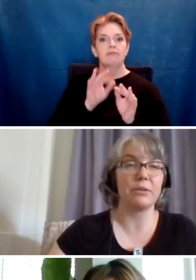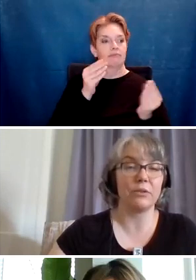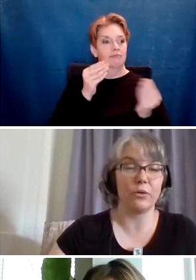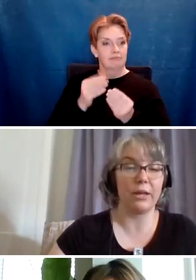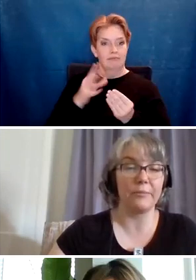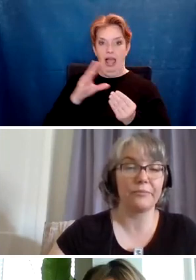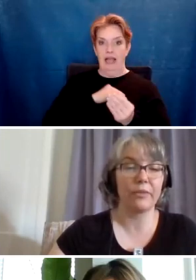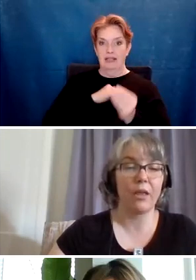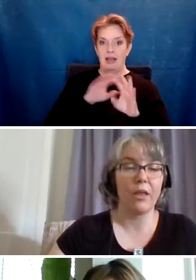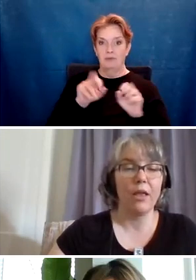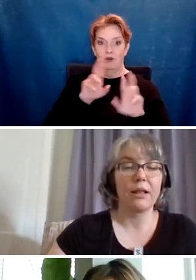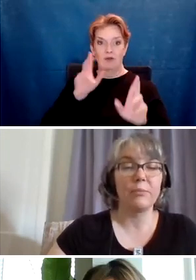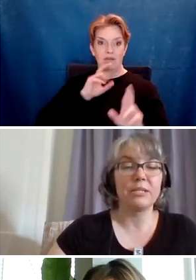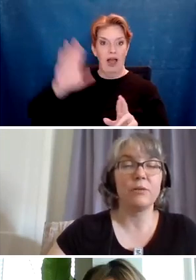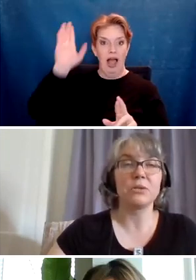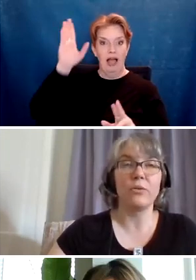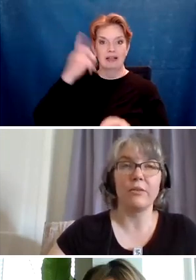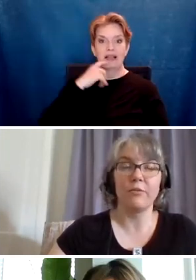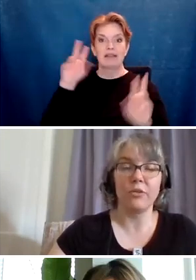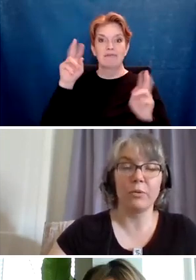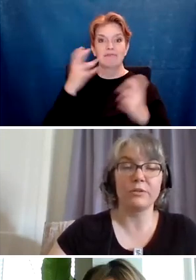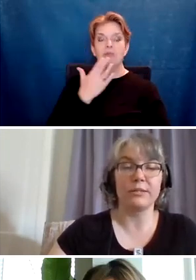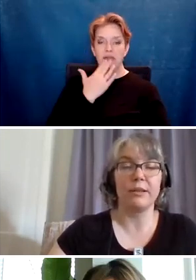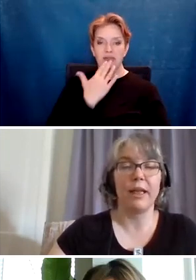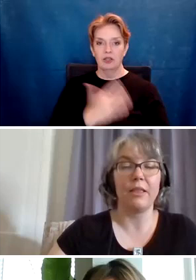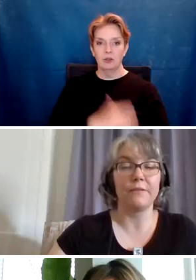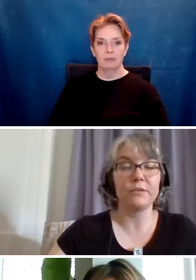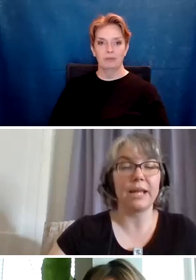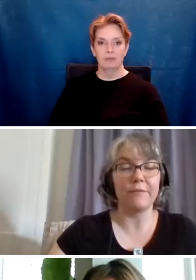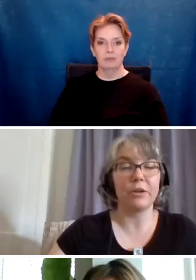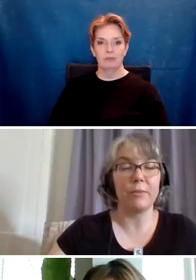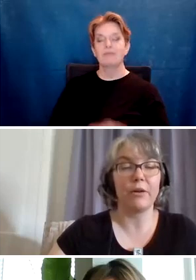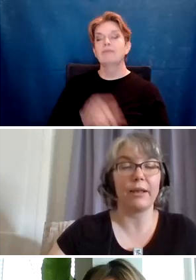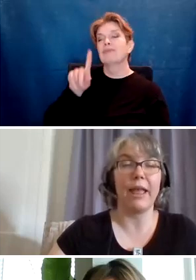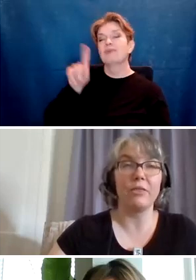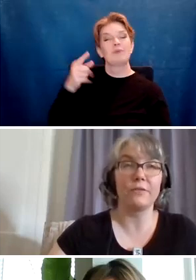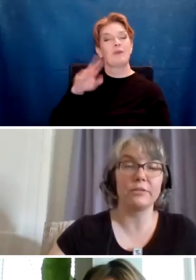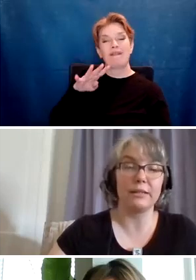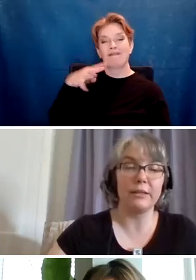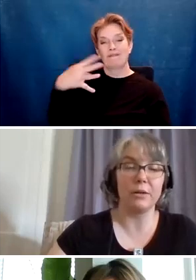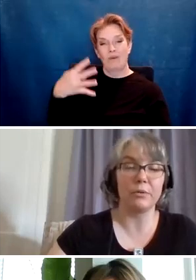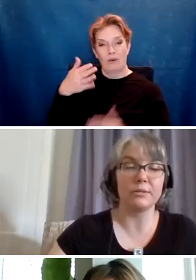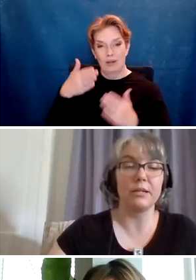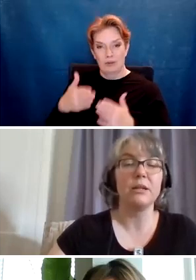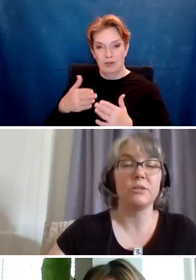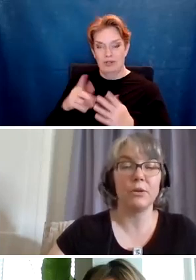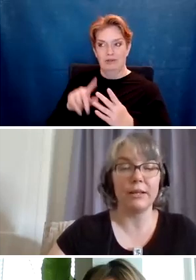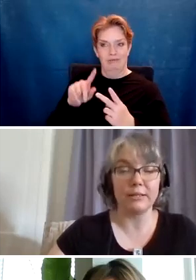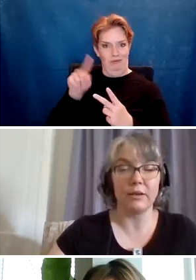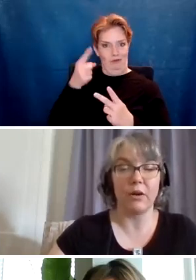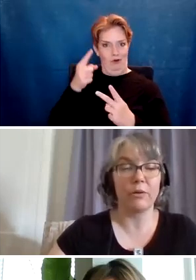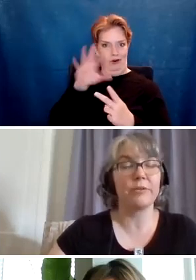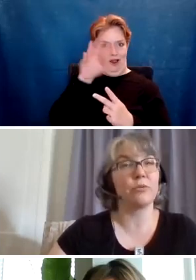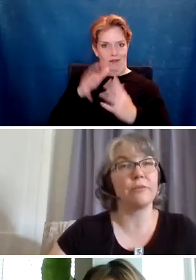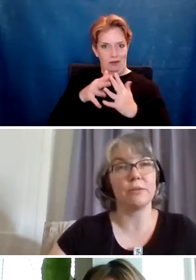when accepting the degree. Clementine was only the 4th person and the first African American and the first illiterate person to be